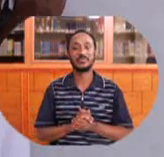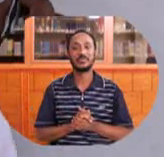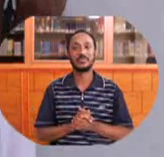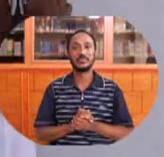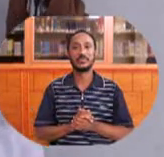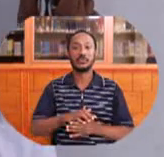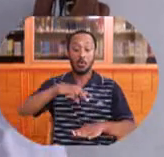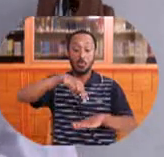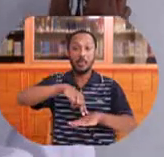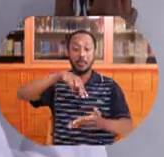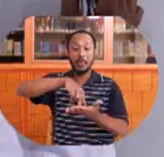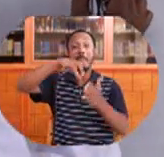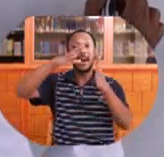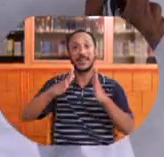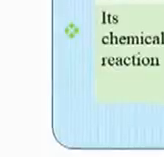permanent